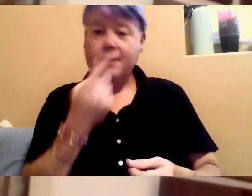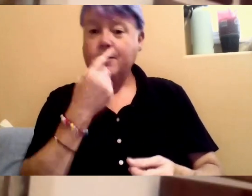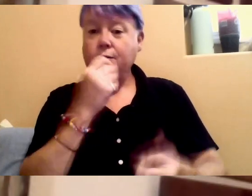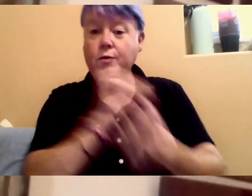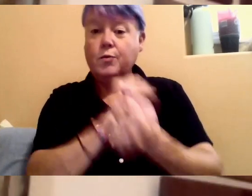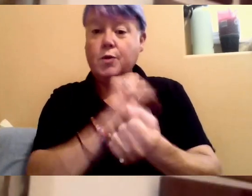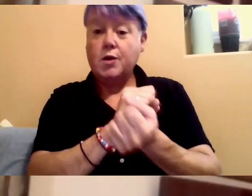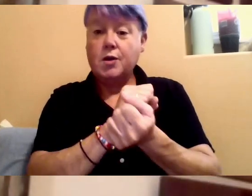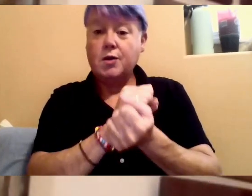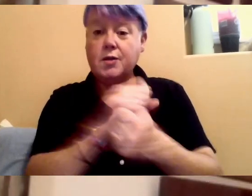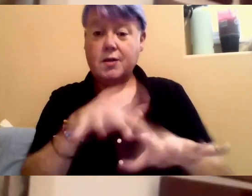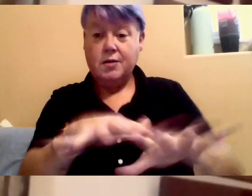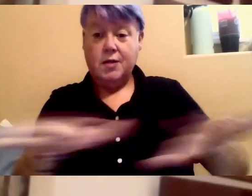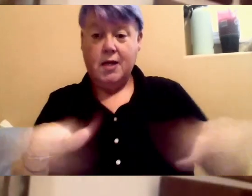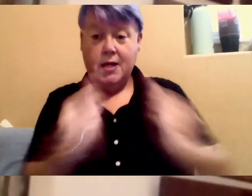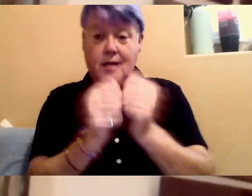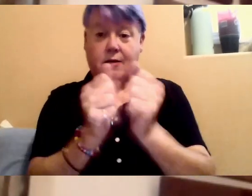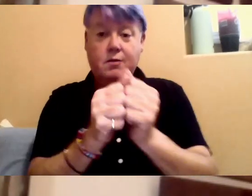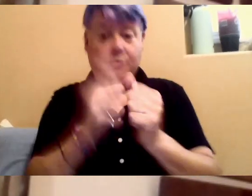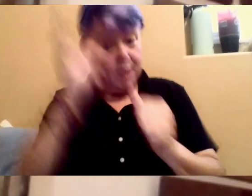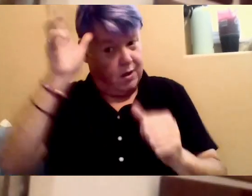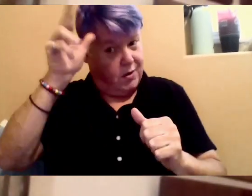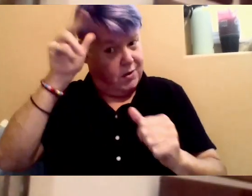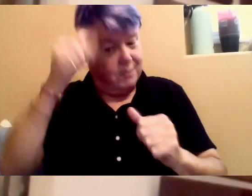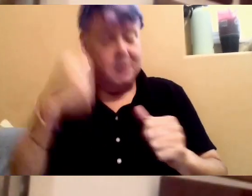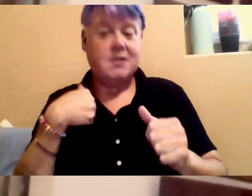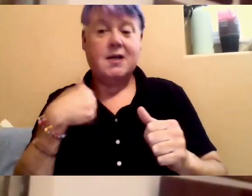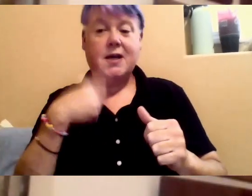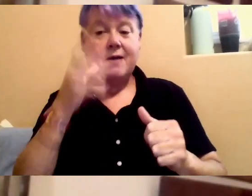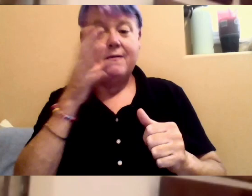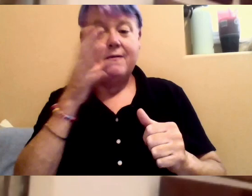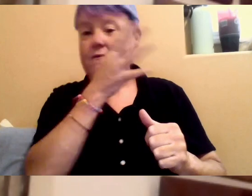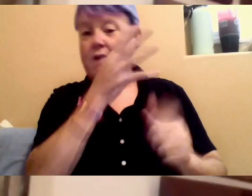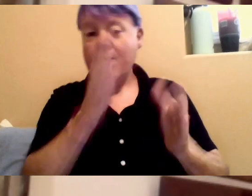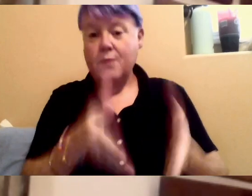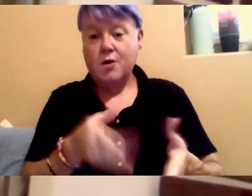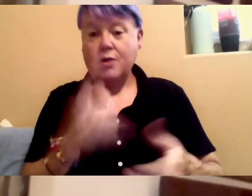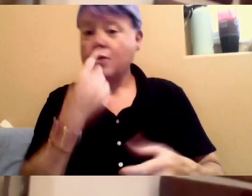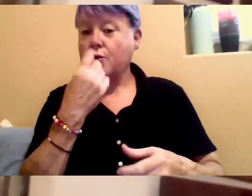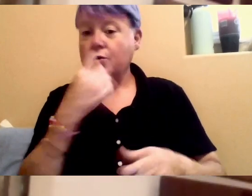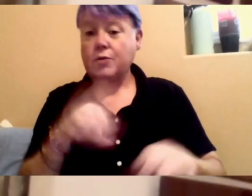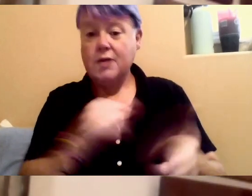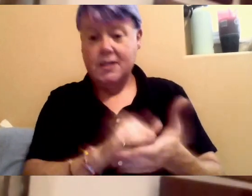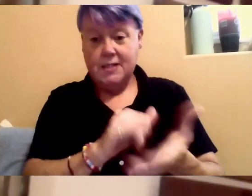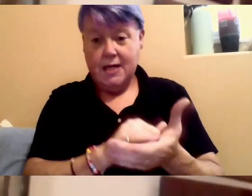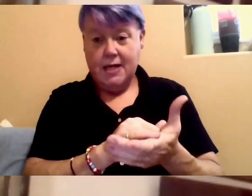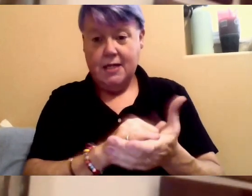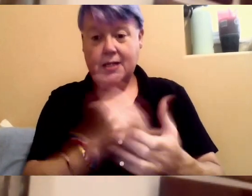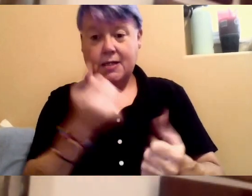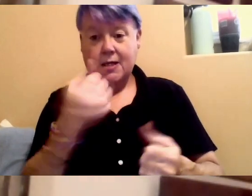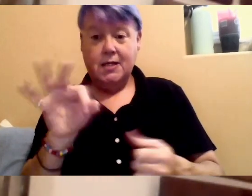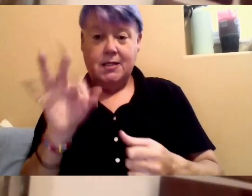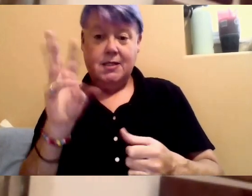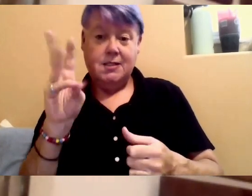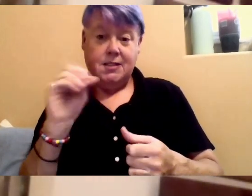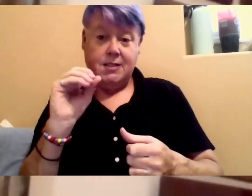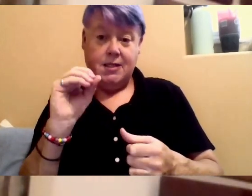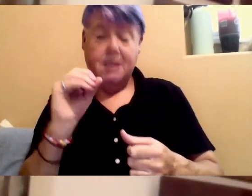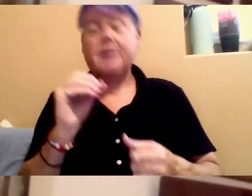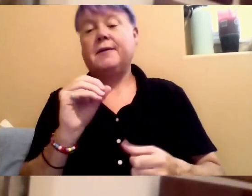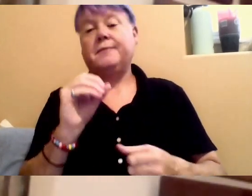with horses because I have a farmer who still does that back in the 60s.